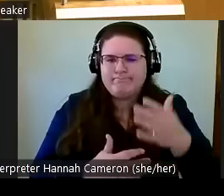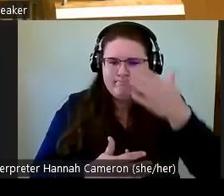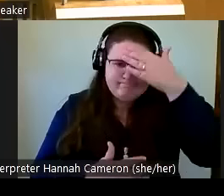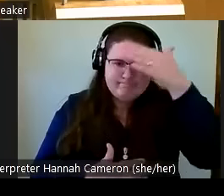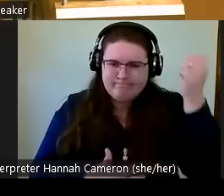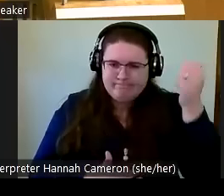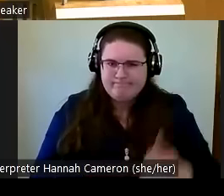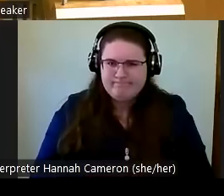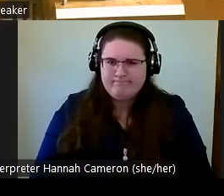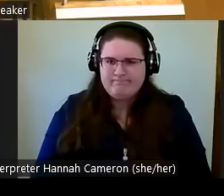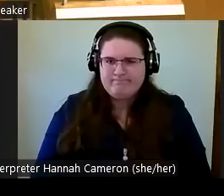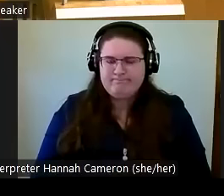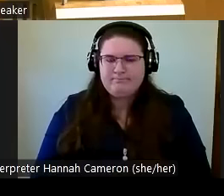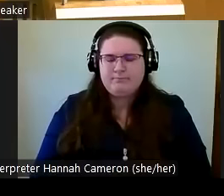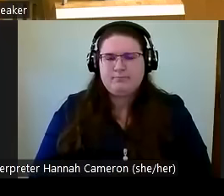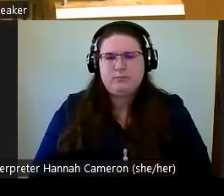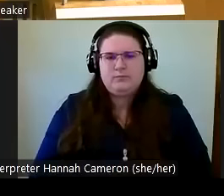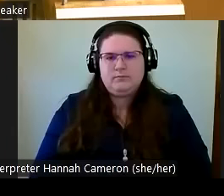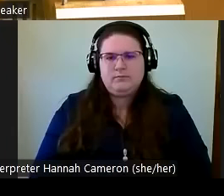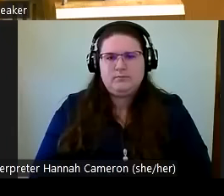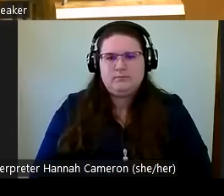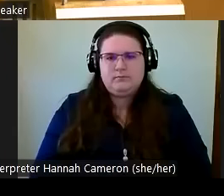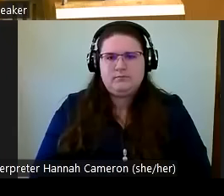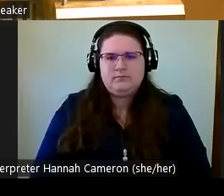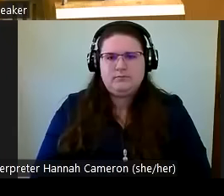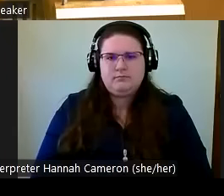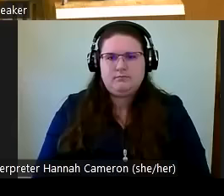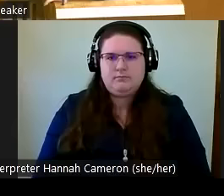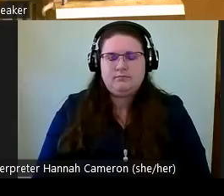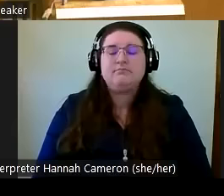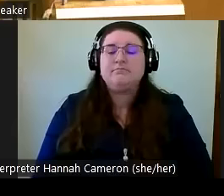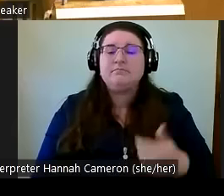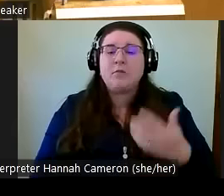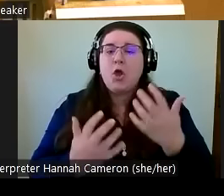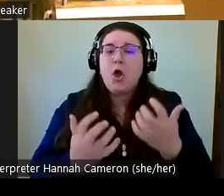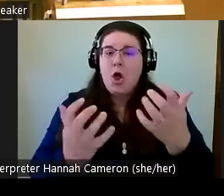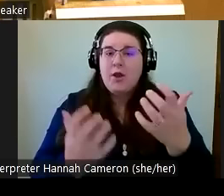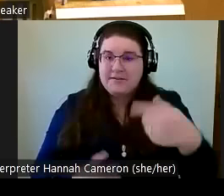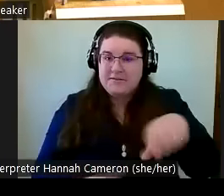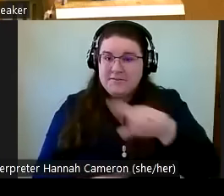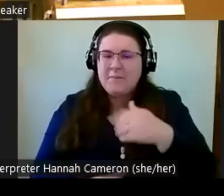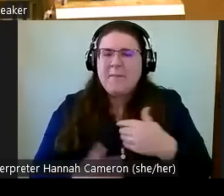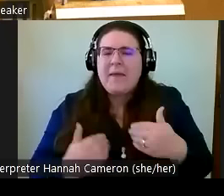and I wanted a little contrast. In the audience is my baby brother, Alan.